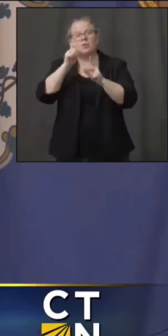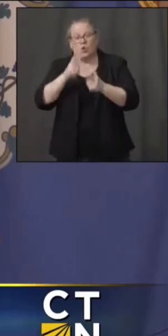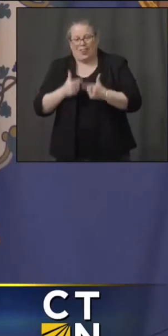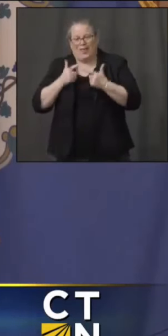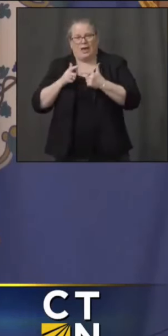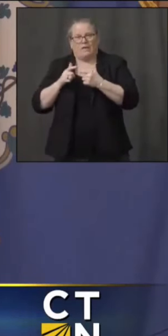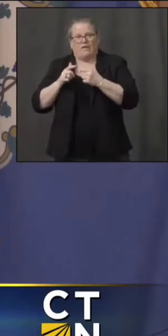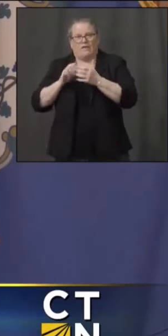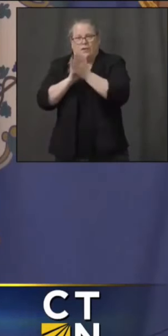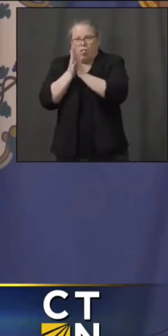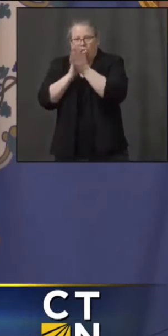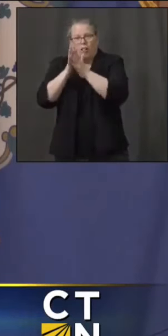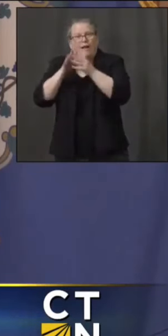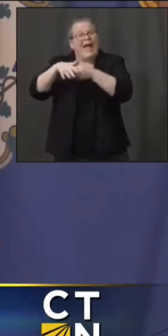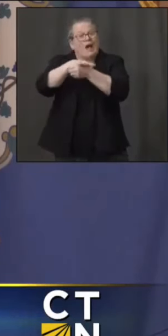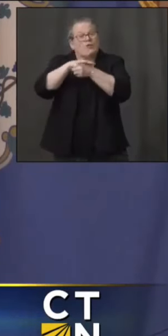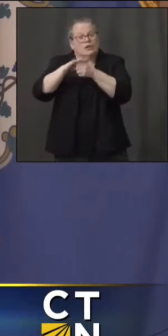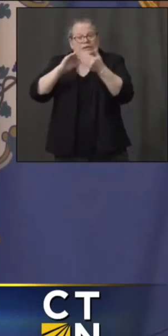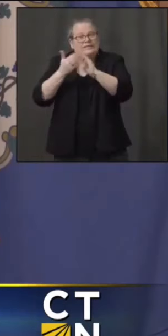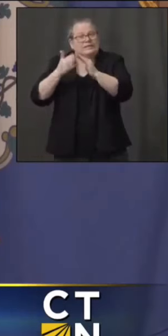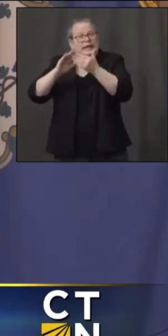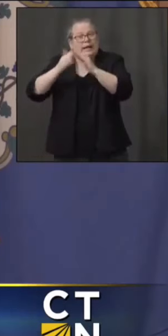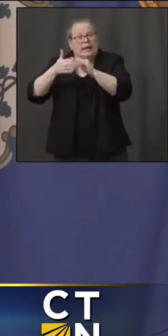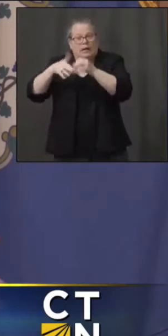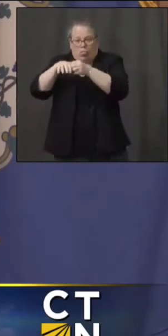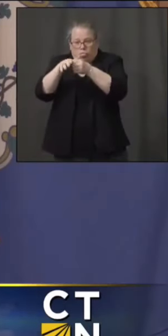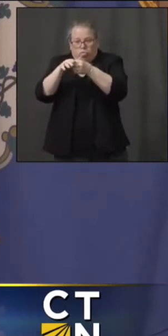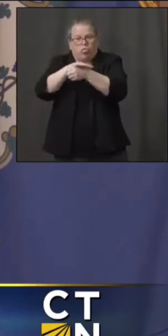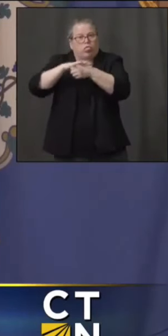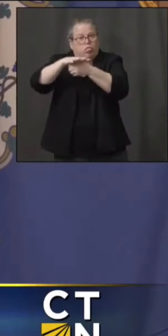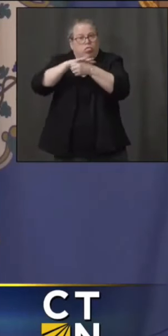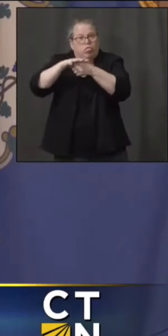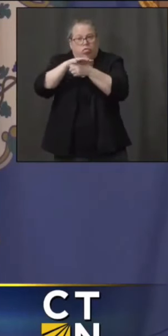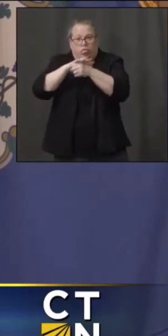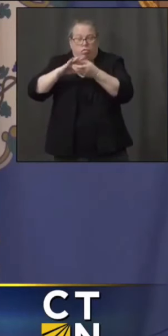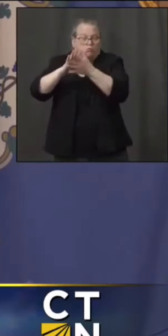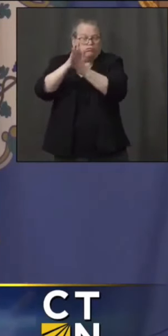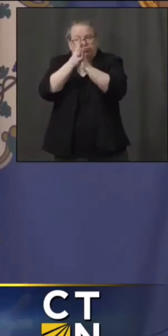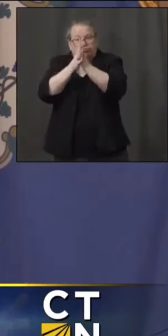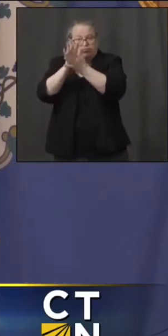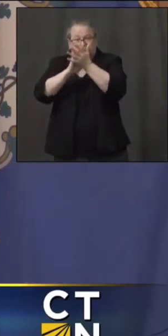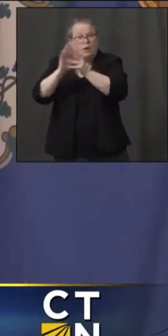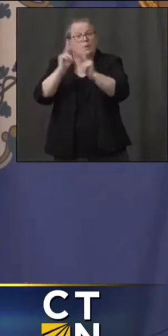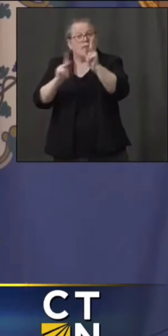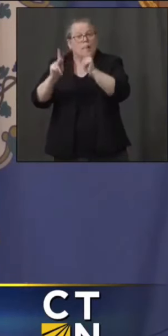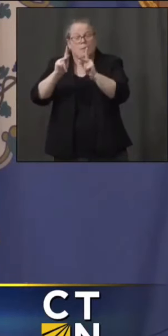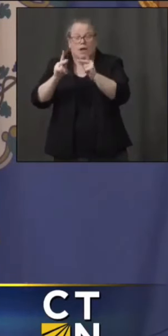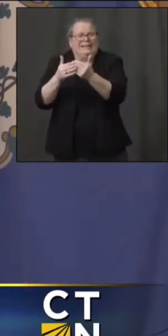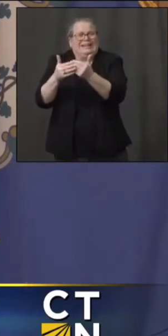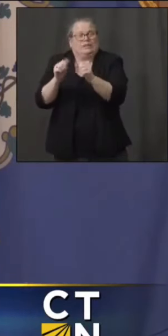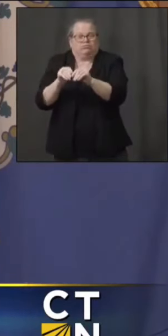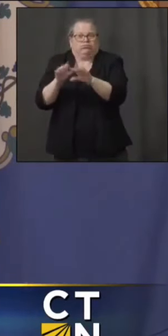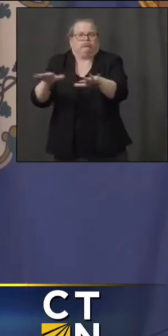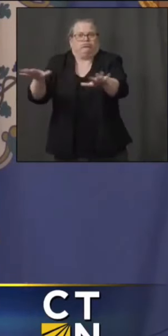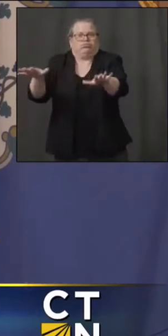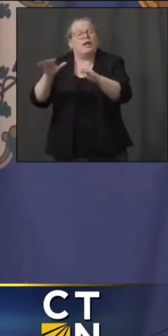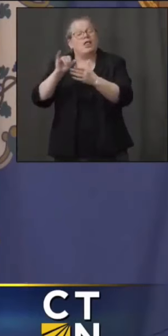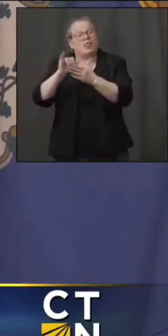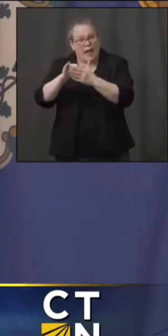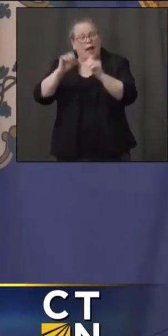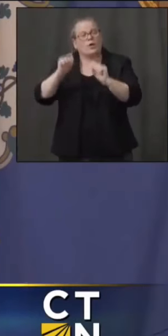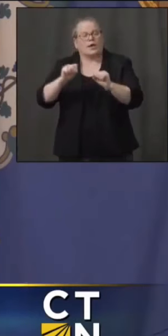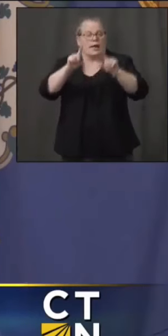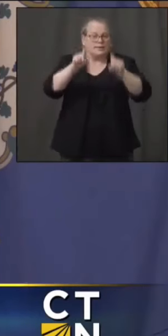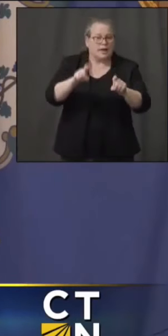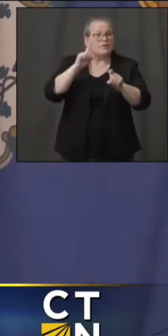the virus is more likely to be contagious, there we have the opportunity to do symptomatic and asymptomatic testing, and